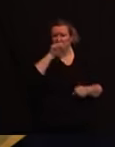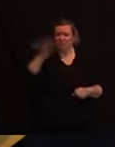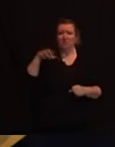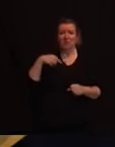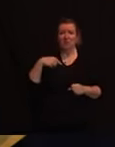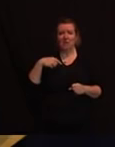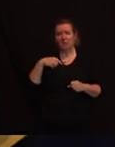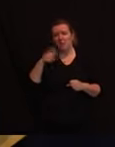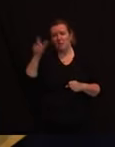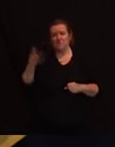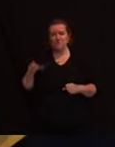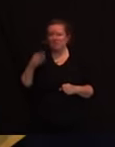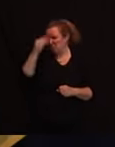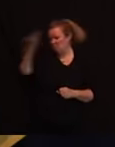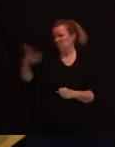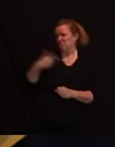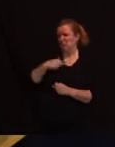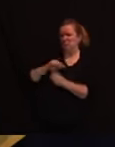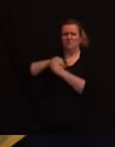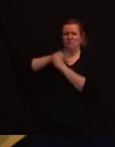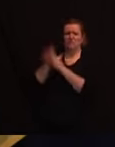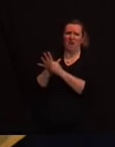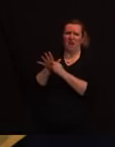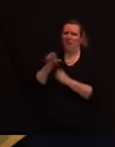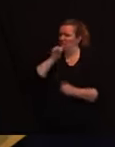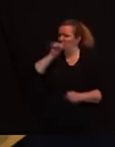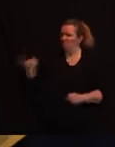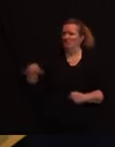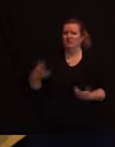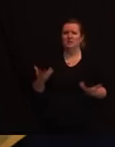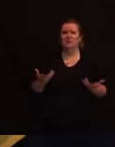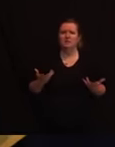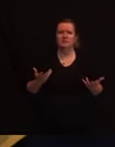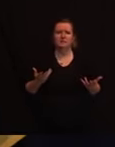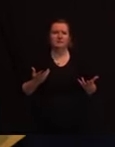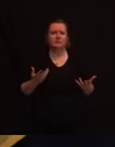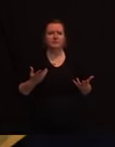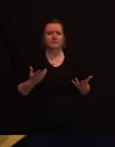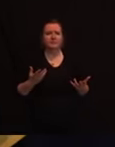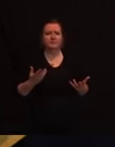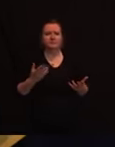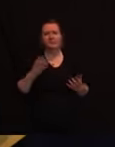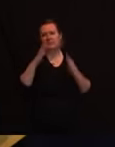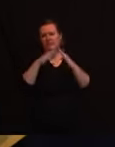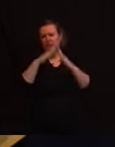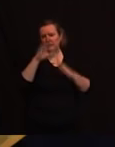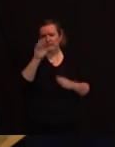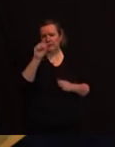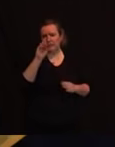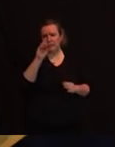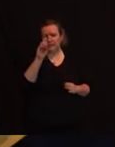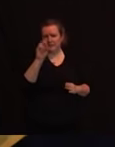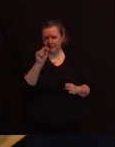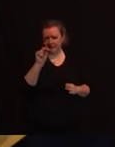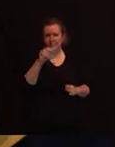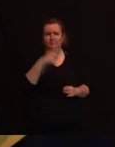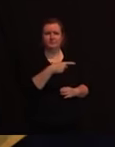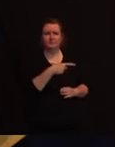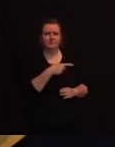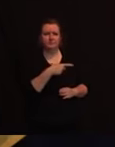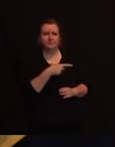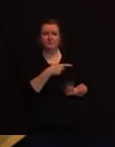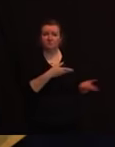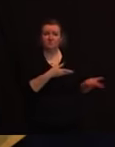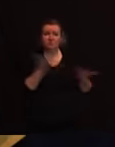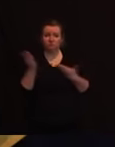claiming she had COVID. A subject down in Camden was admitted for an drug overdose.